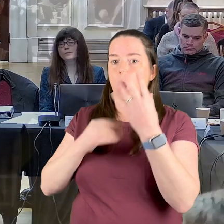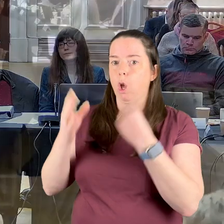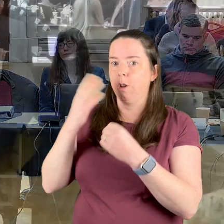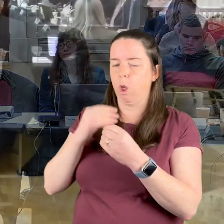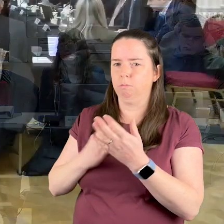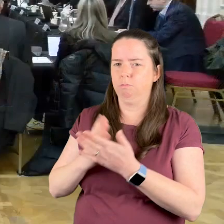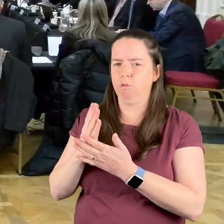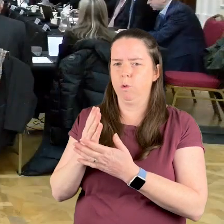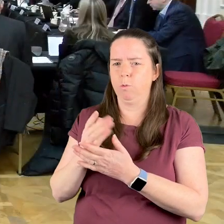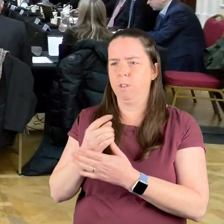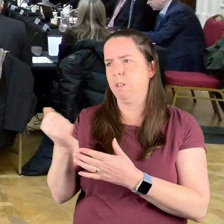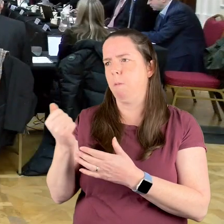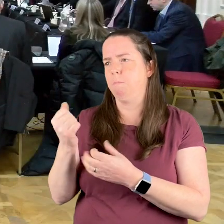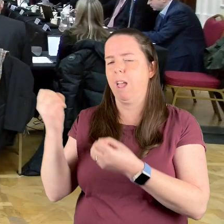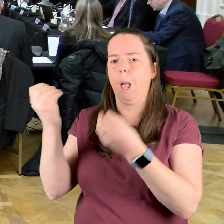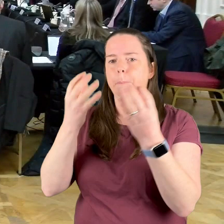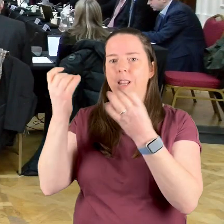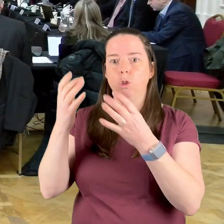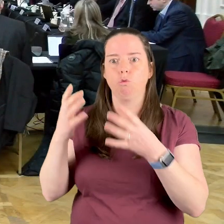Sorry.